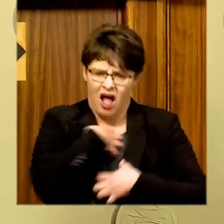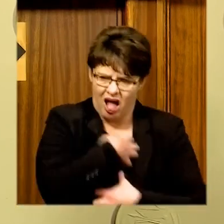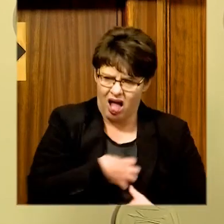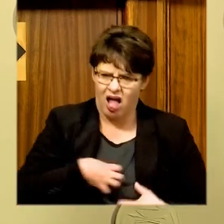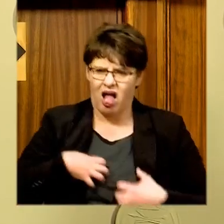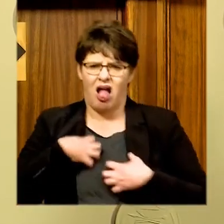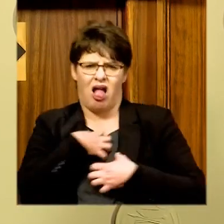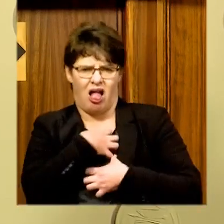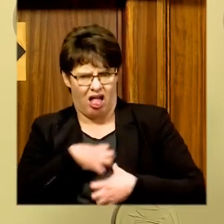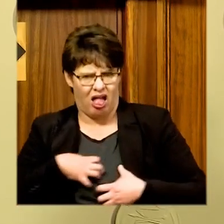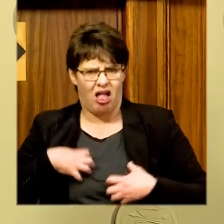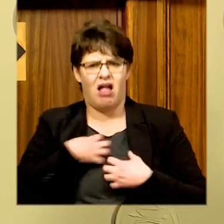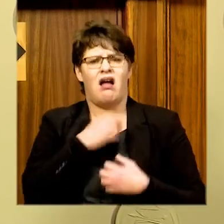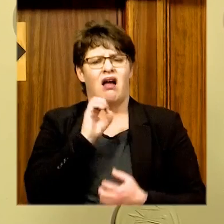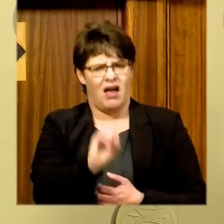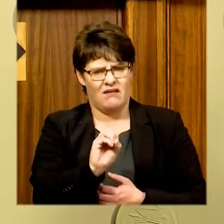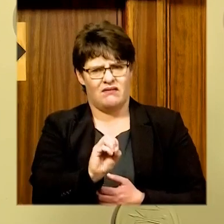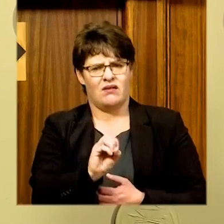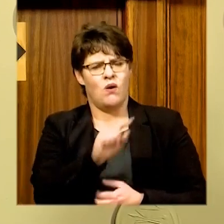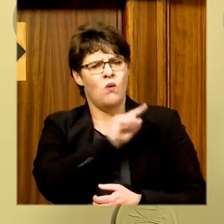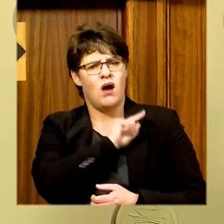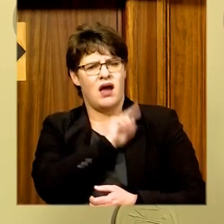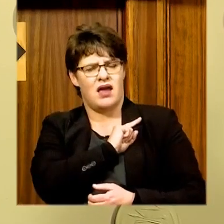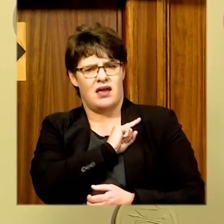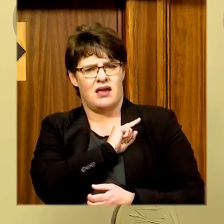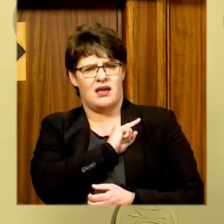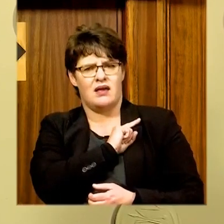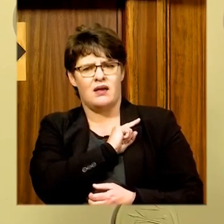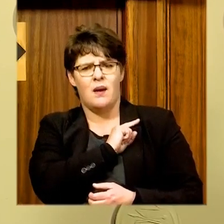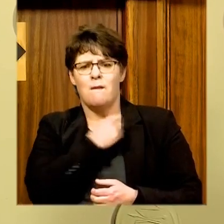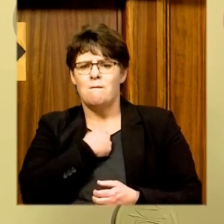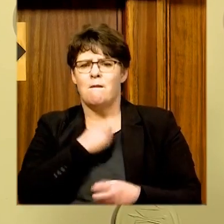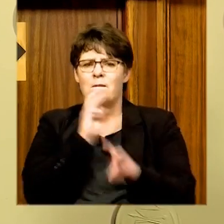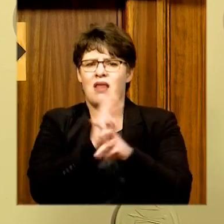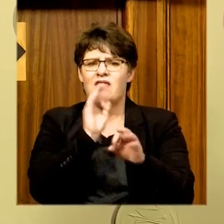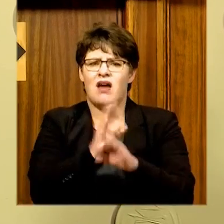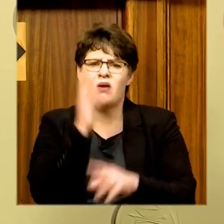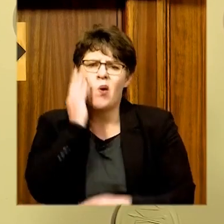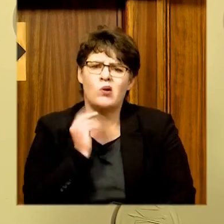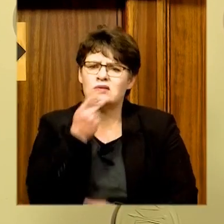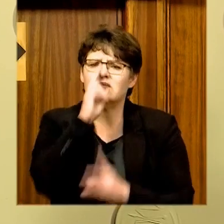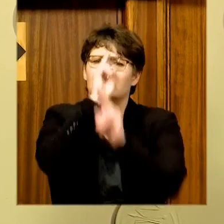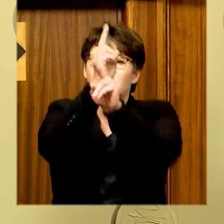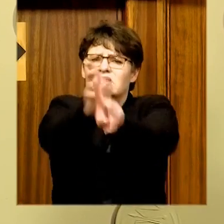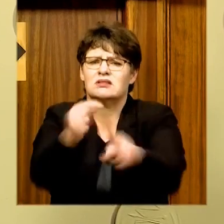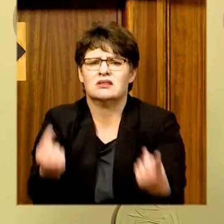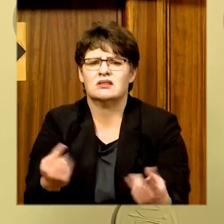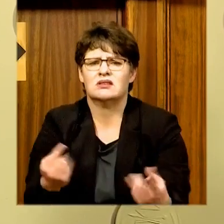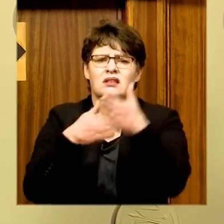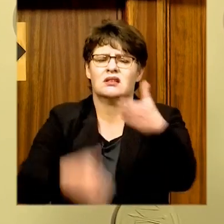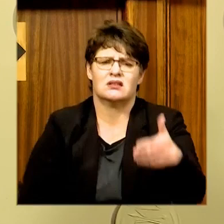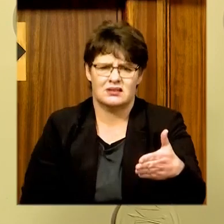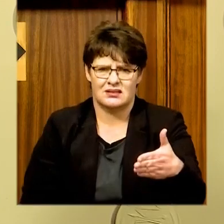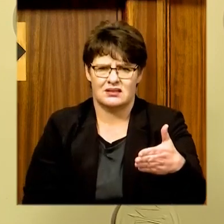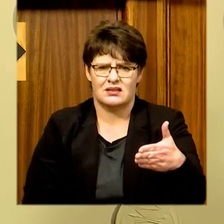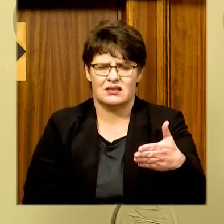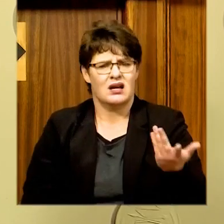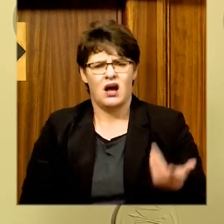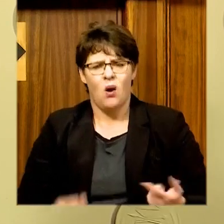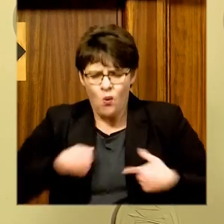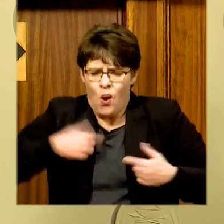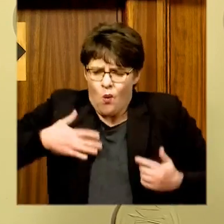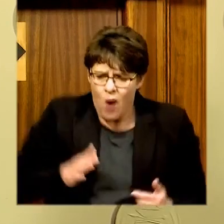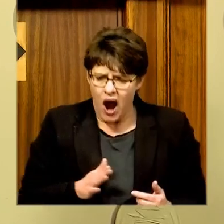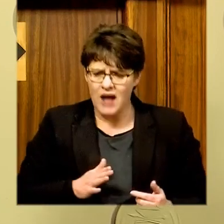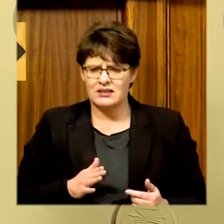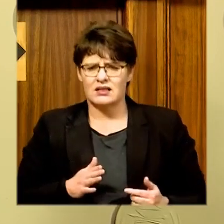emotional strain, especially for those with elderly parents. It goes against our very